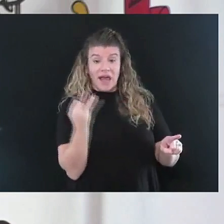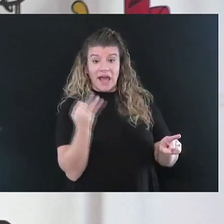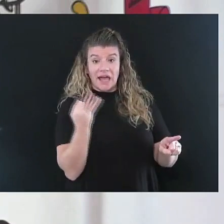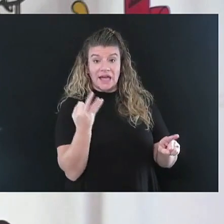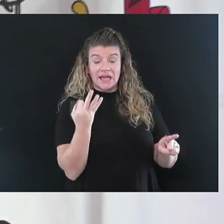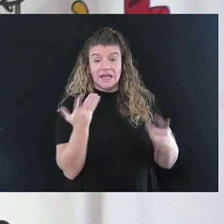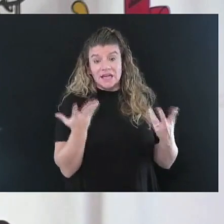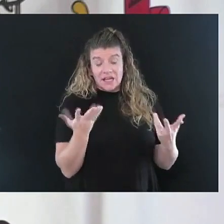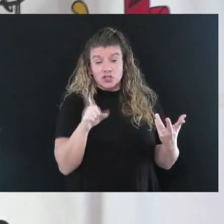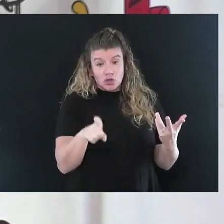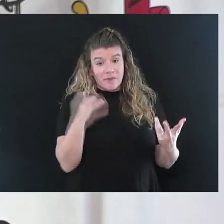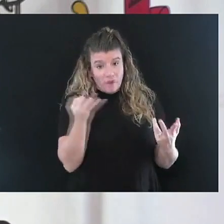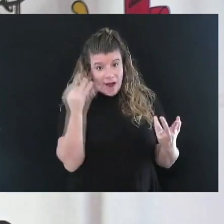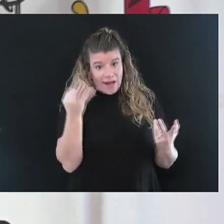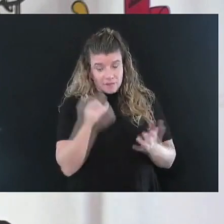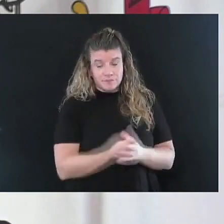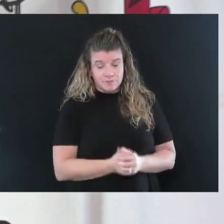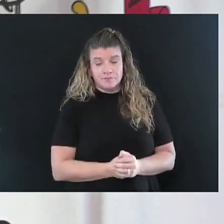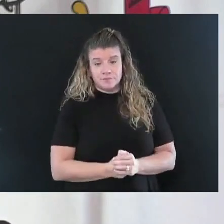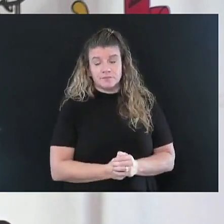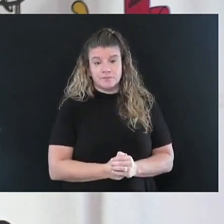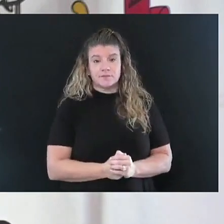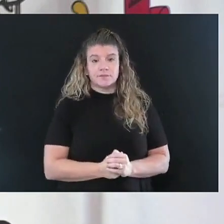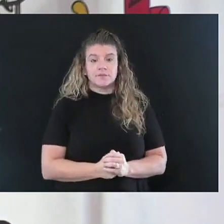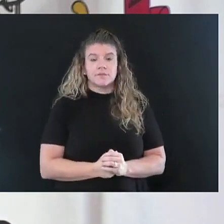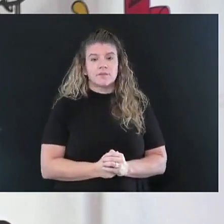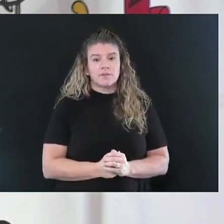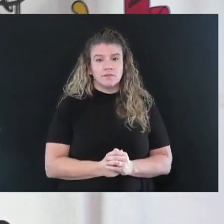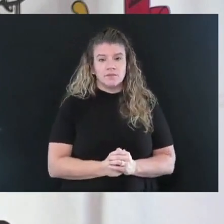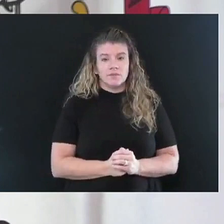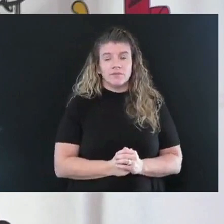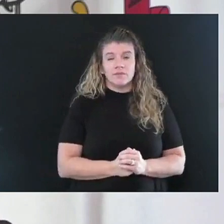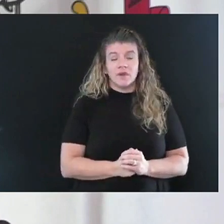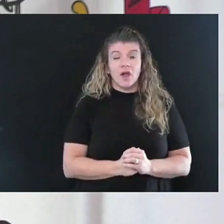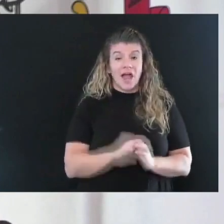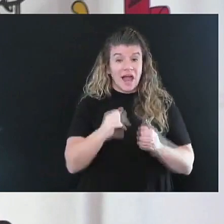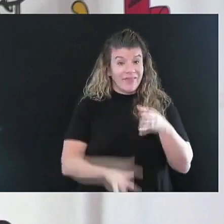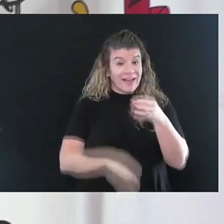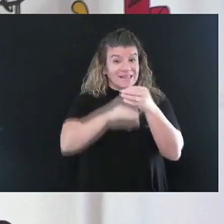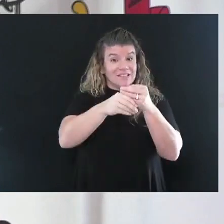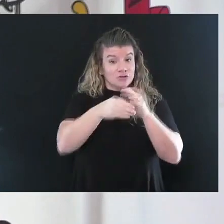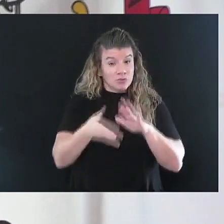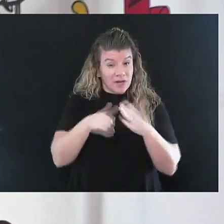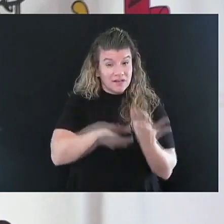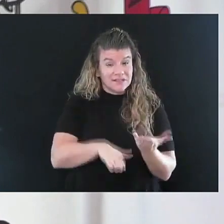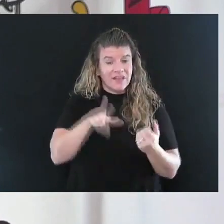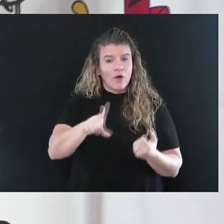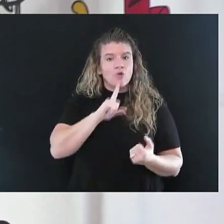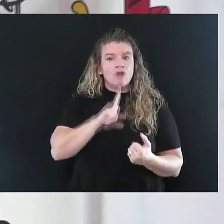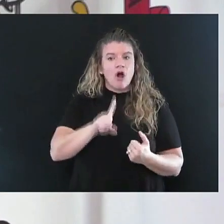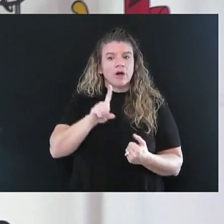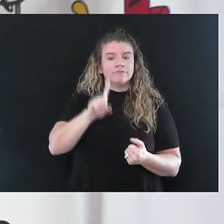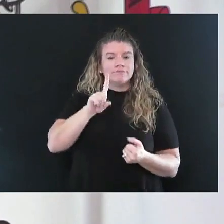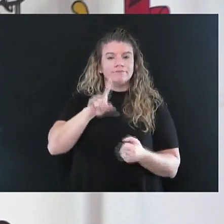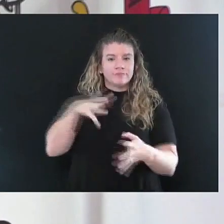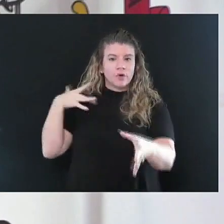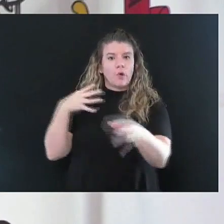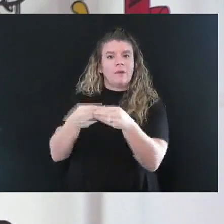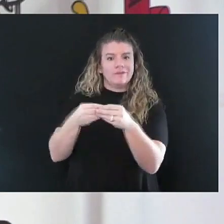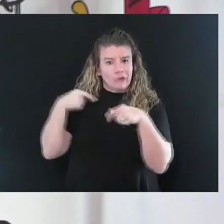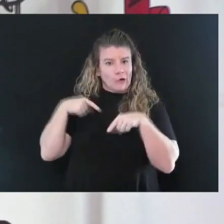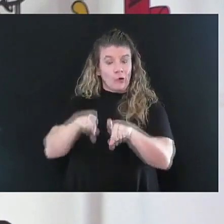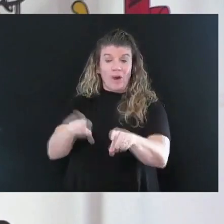It's Friday? Yeah. Okay. Now, the additional deaths are cumulative throughout the